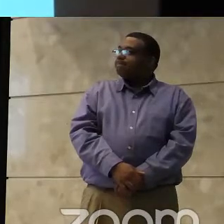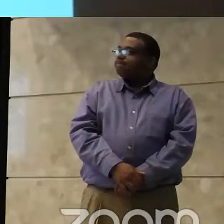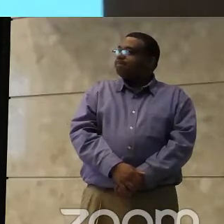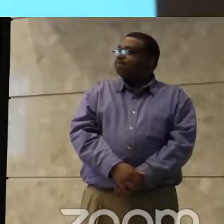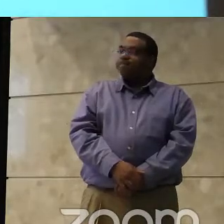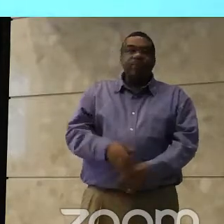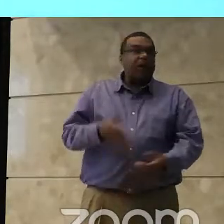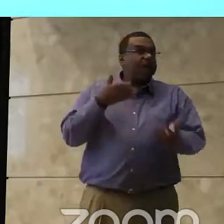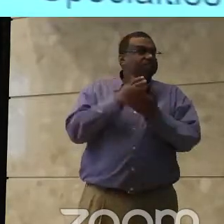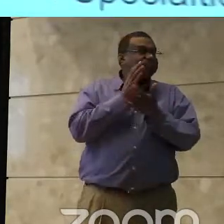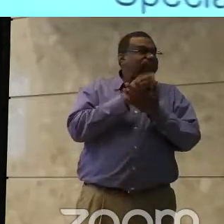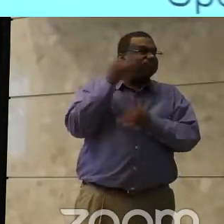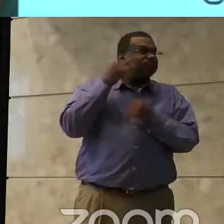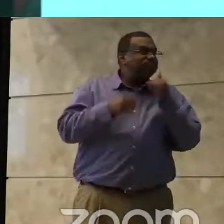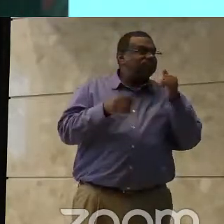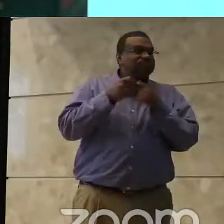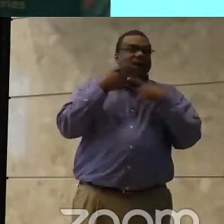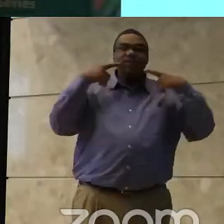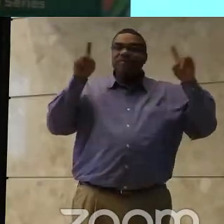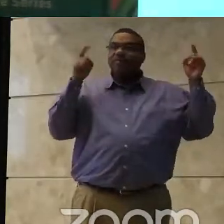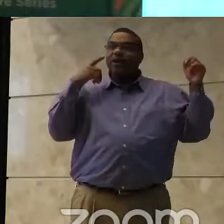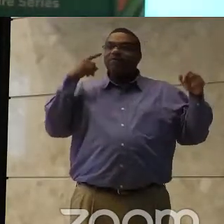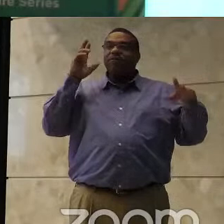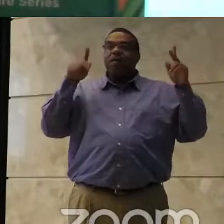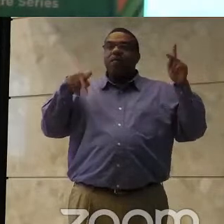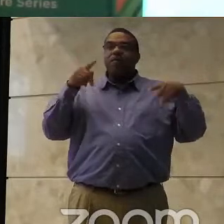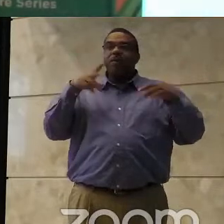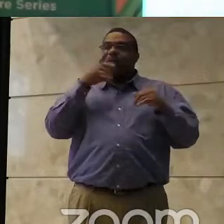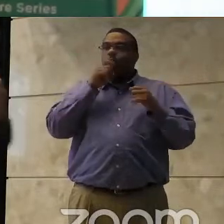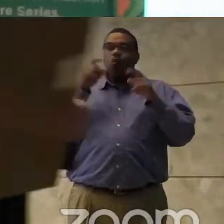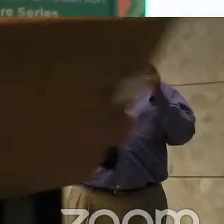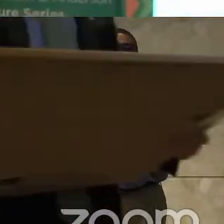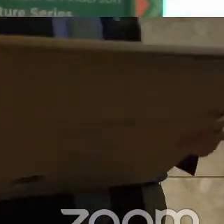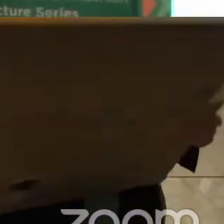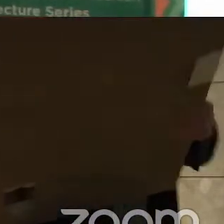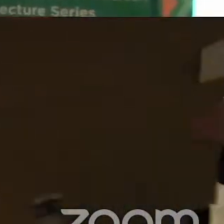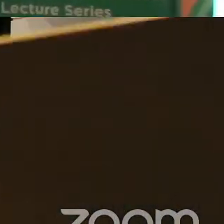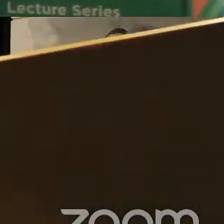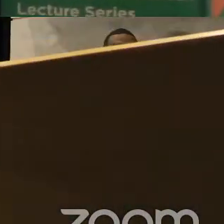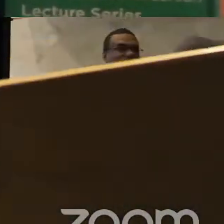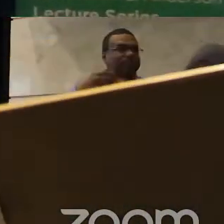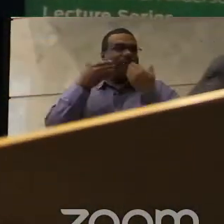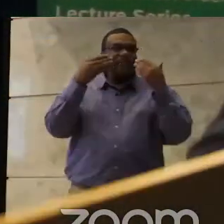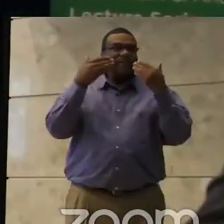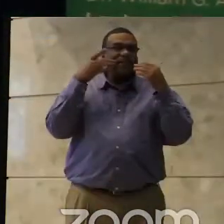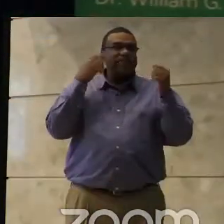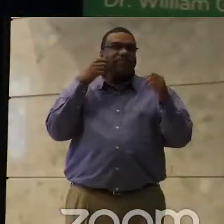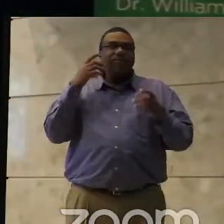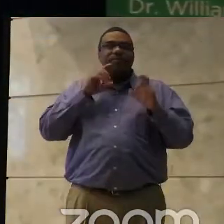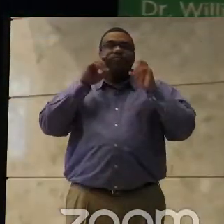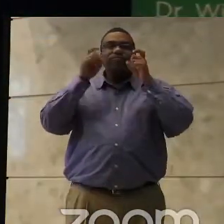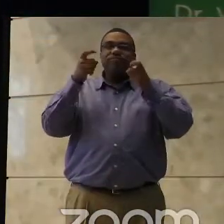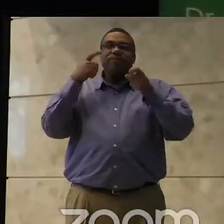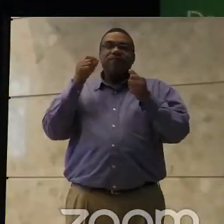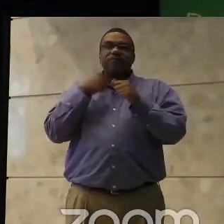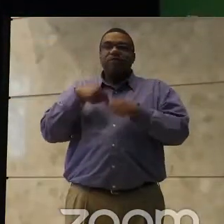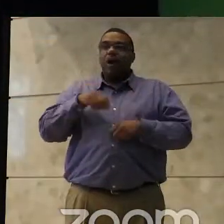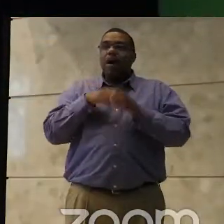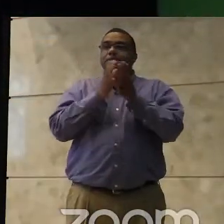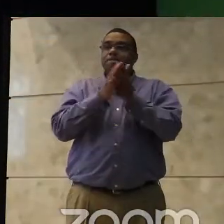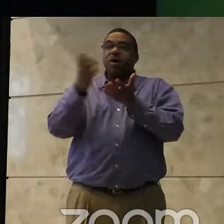All right, last announcements. For those of you who have been with us, thank you for contributing to our book